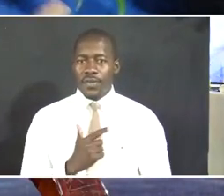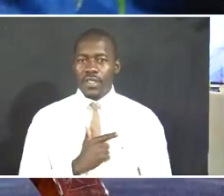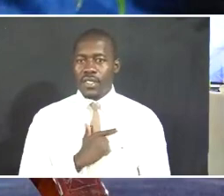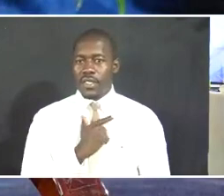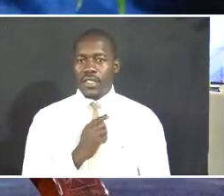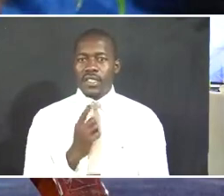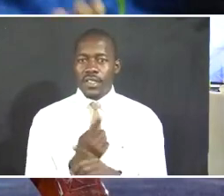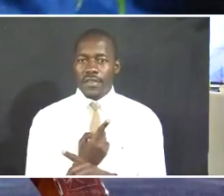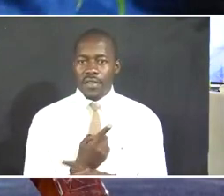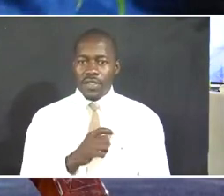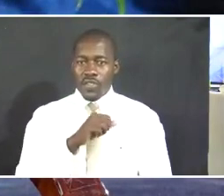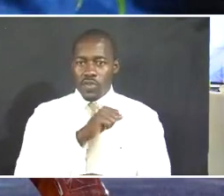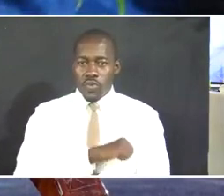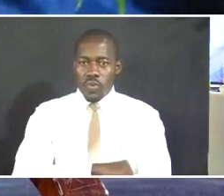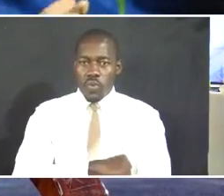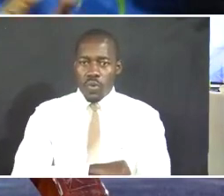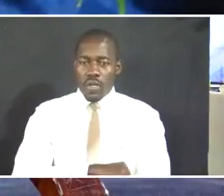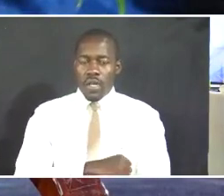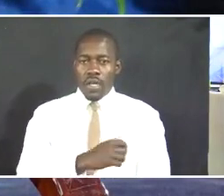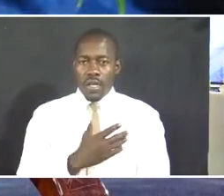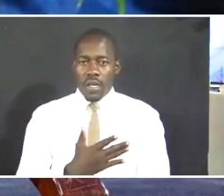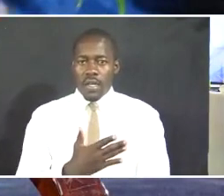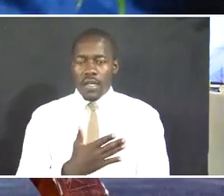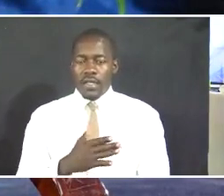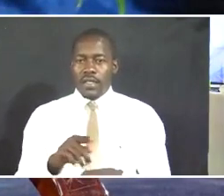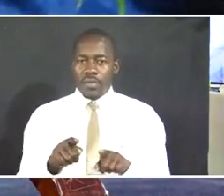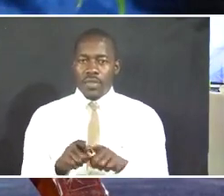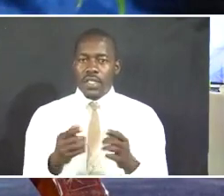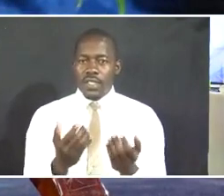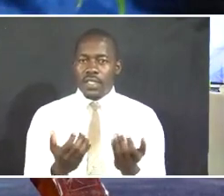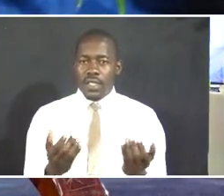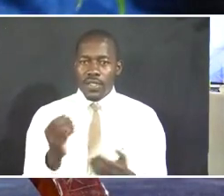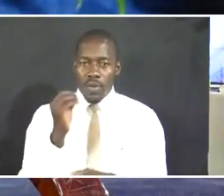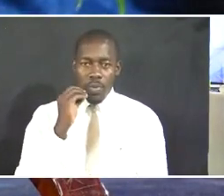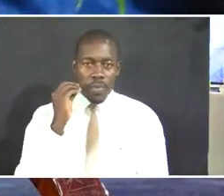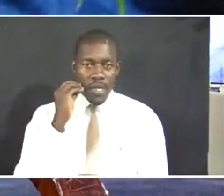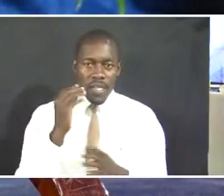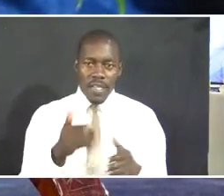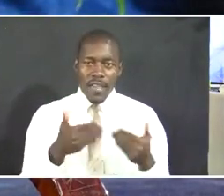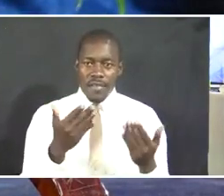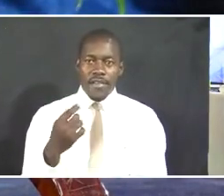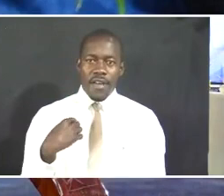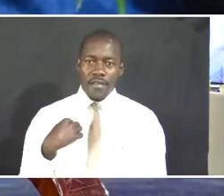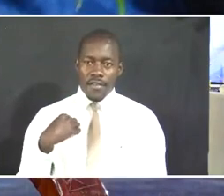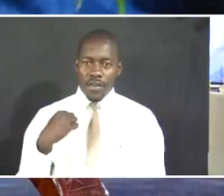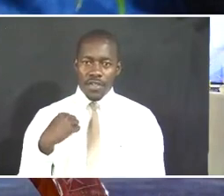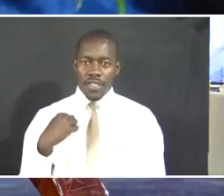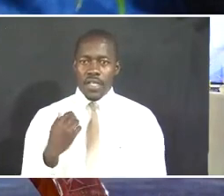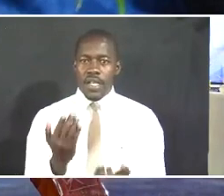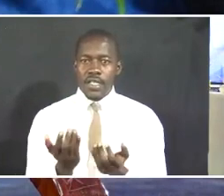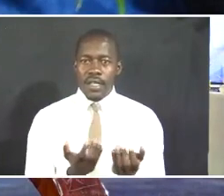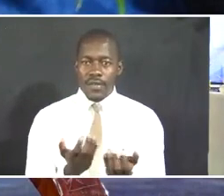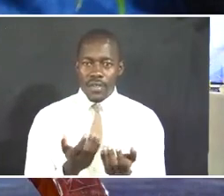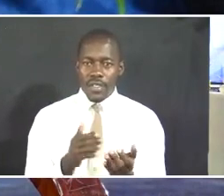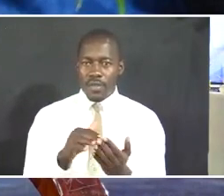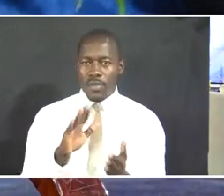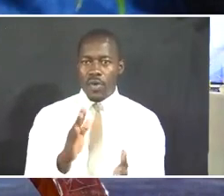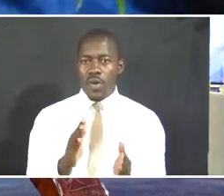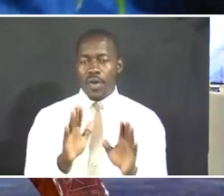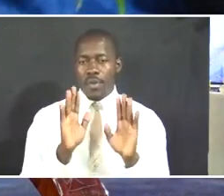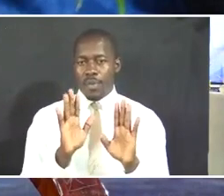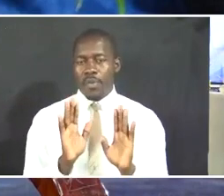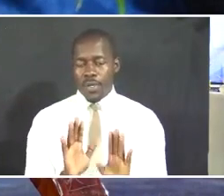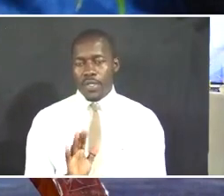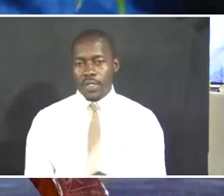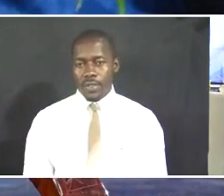schools, children's homes, just to give your volunteer service. It is quite important. We've